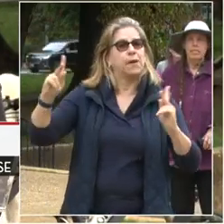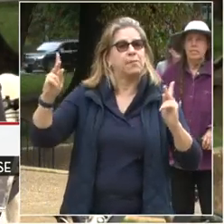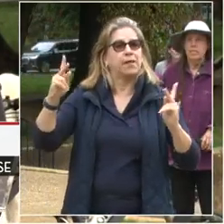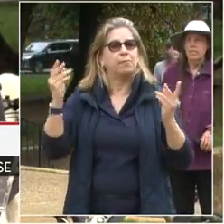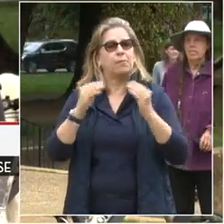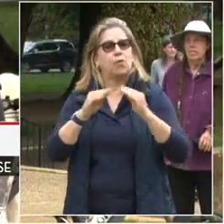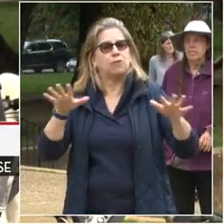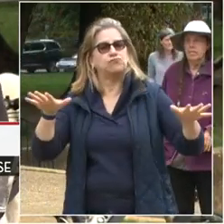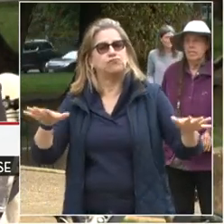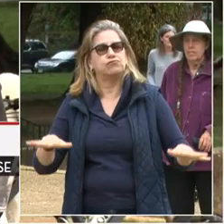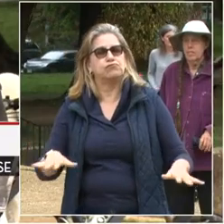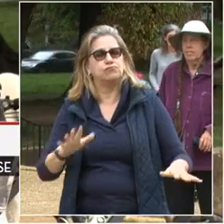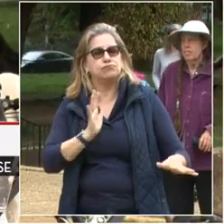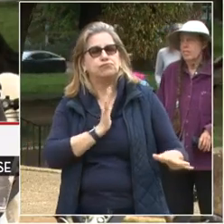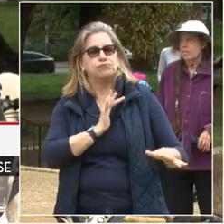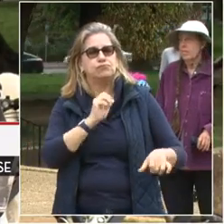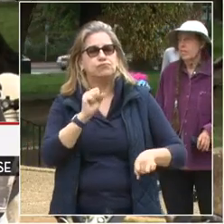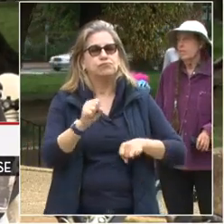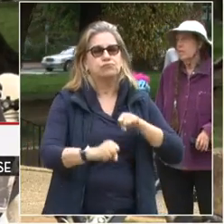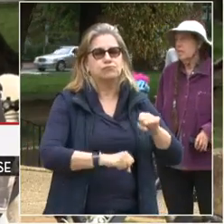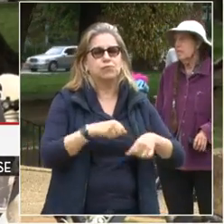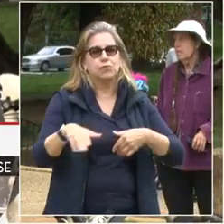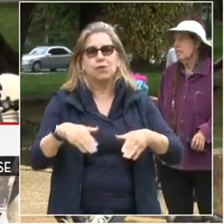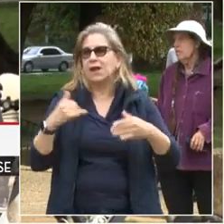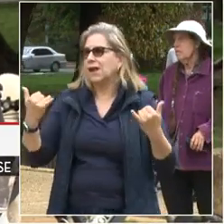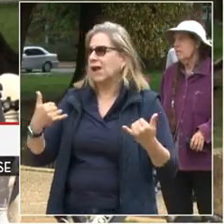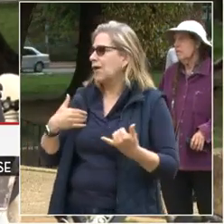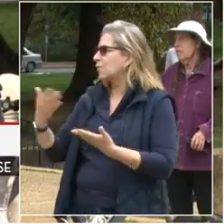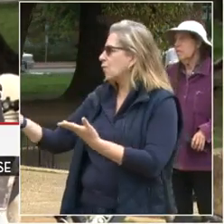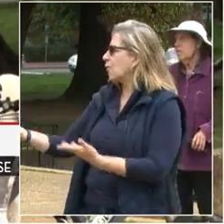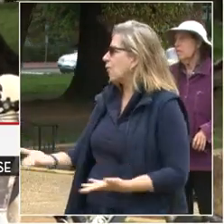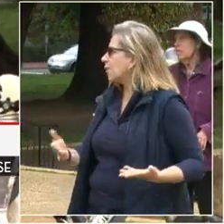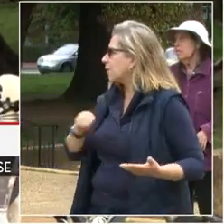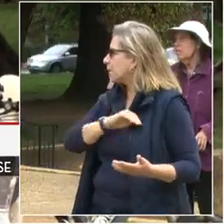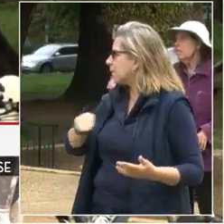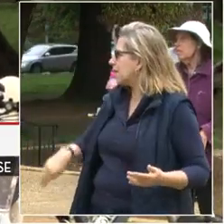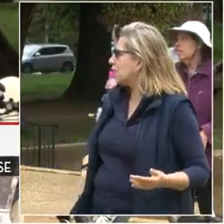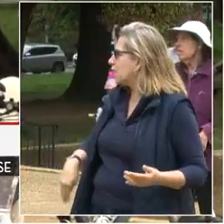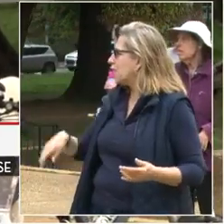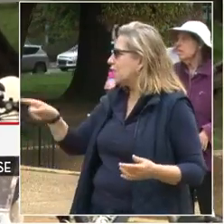mayor, Mayor Bowser. Oh, excuse me. Let me introduce